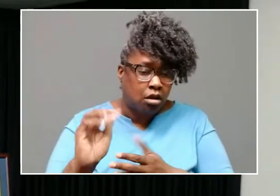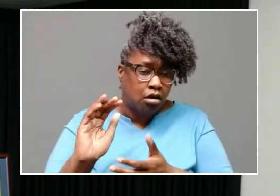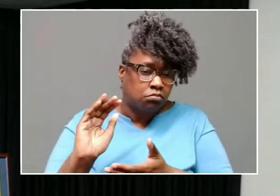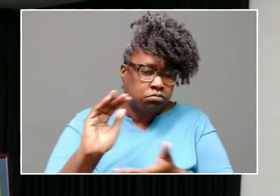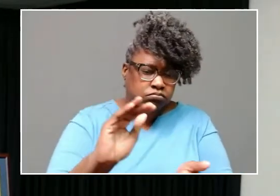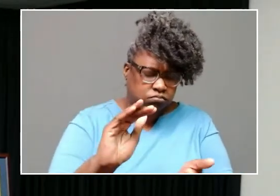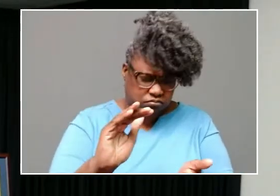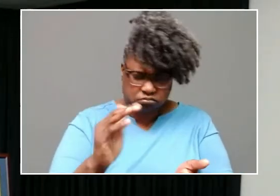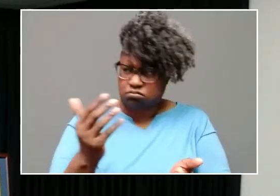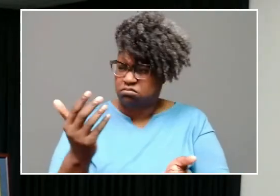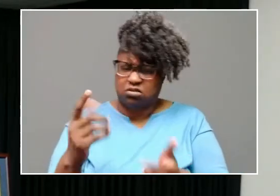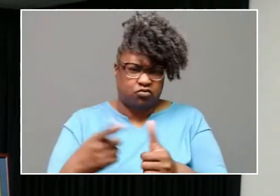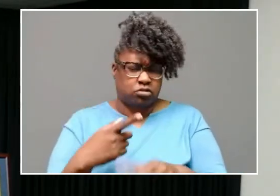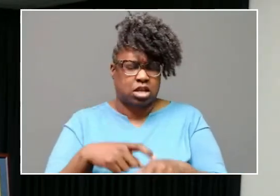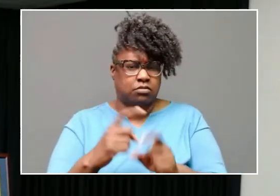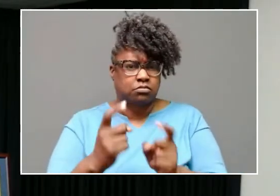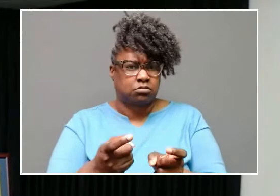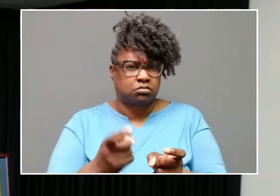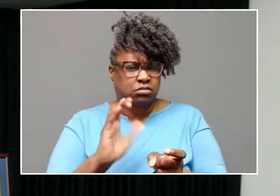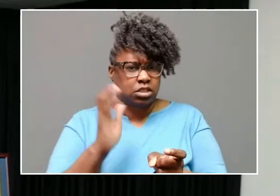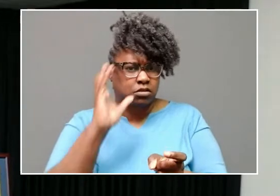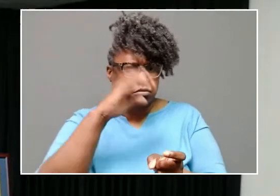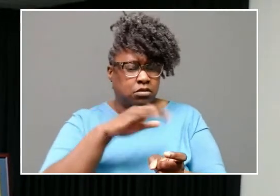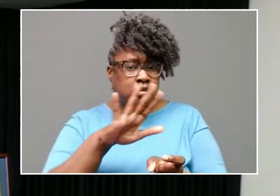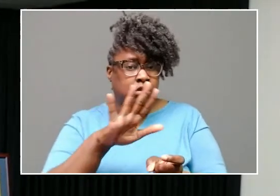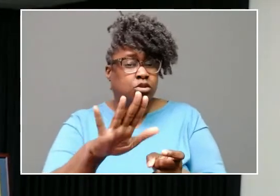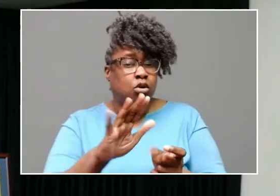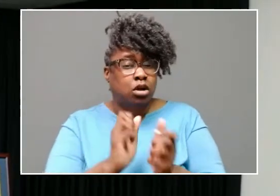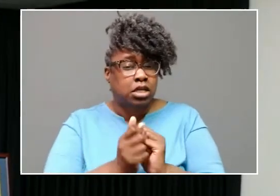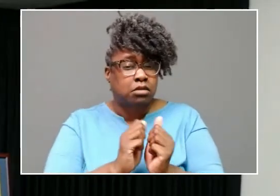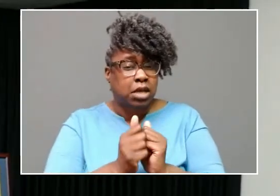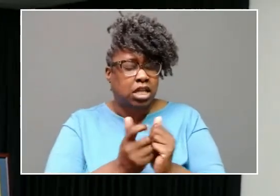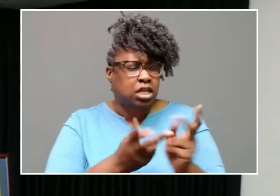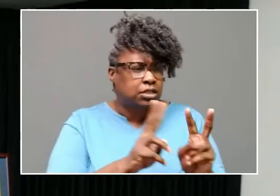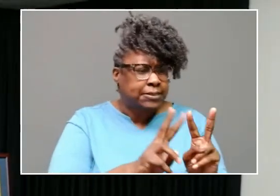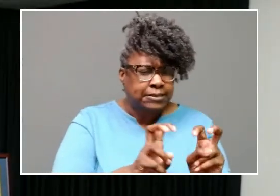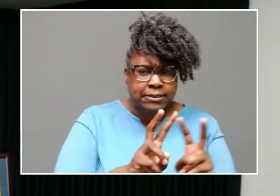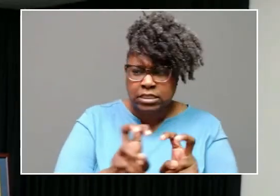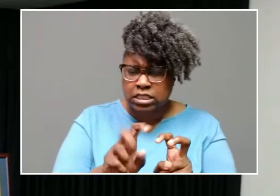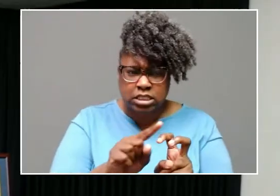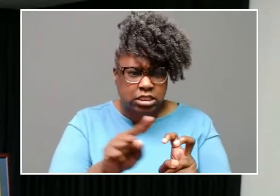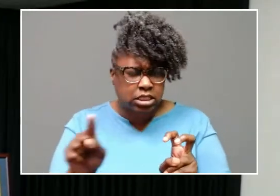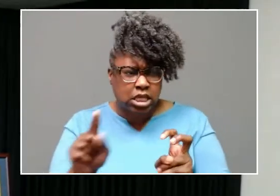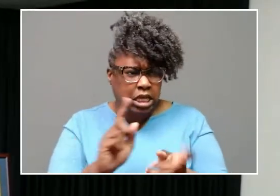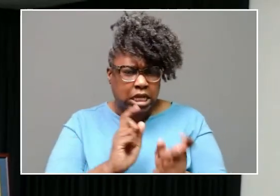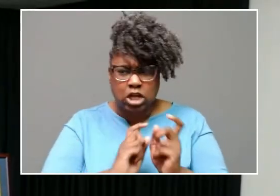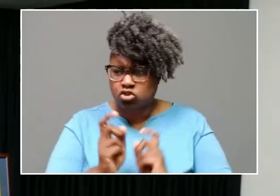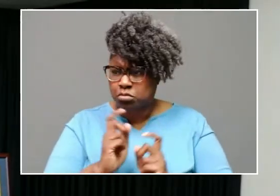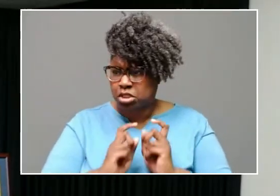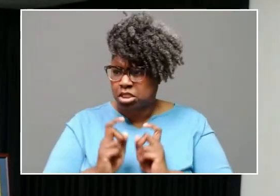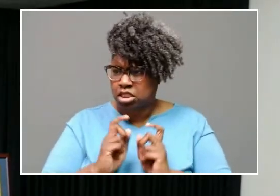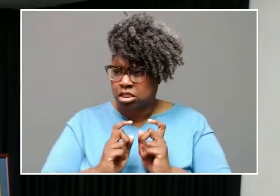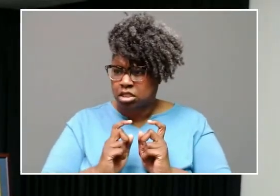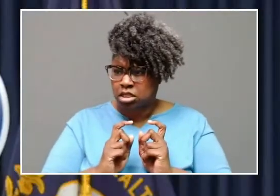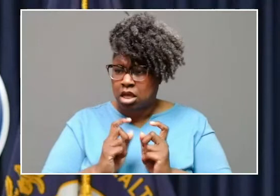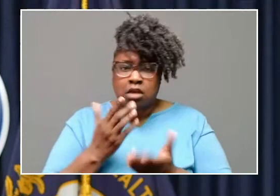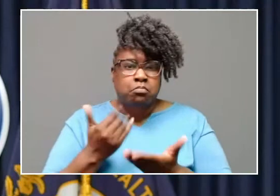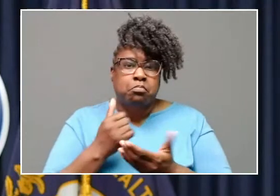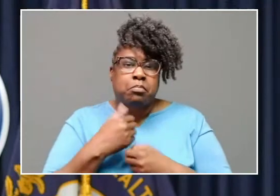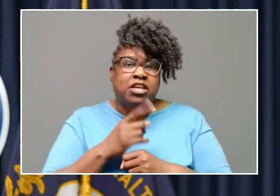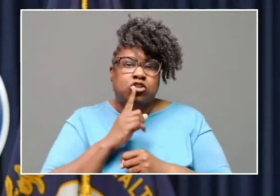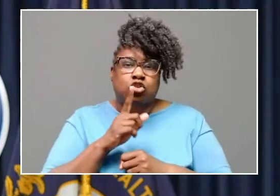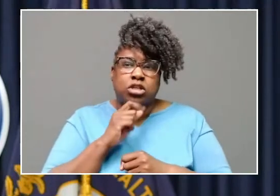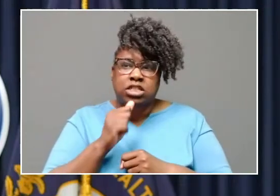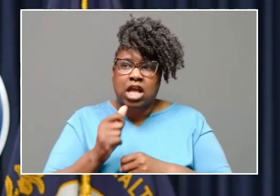does your campaign, or does your campaign ever examine contributions to make sure that there's no reimbursement of the donor?